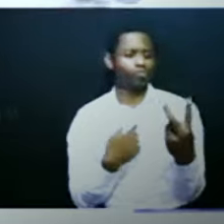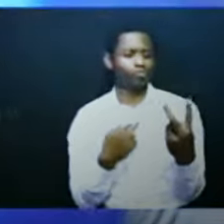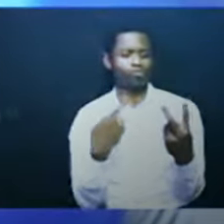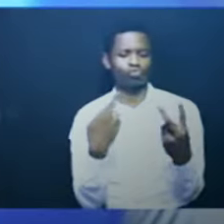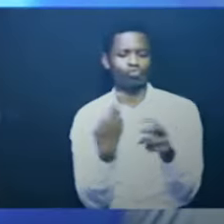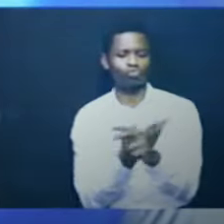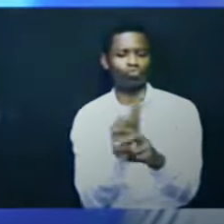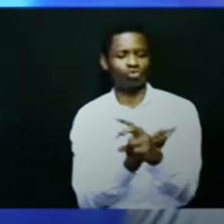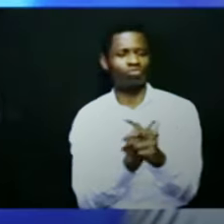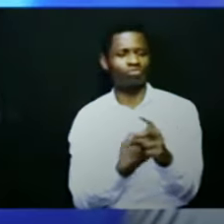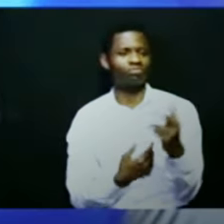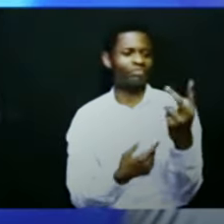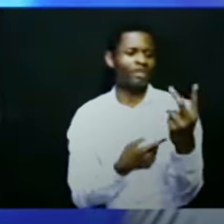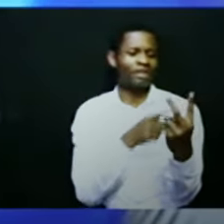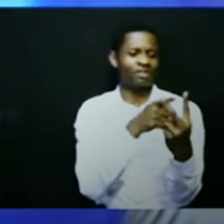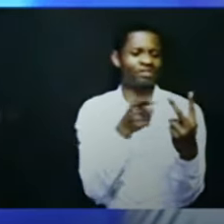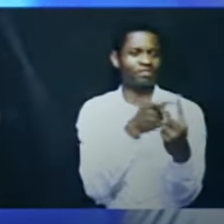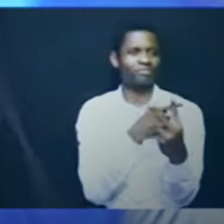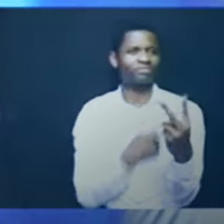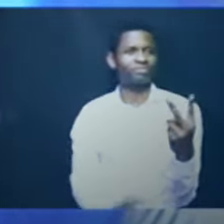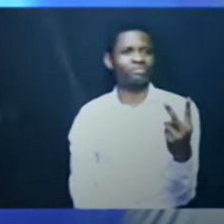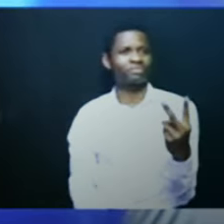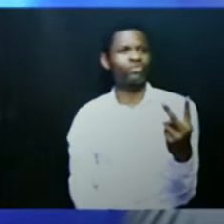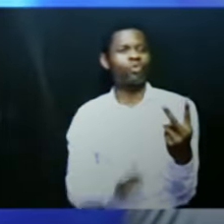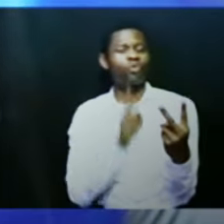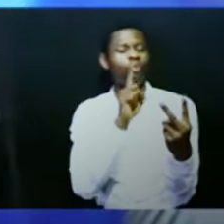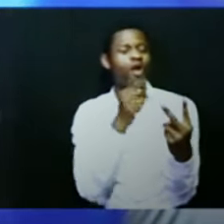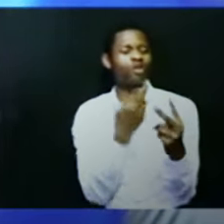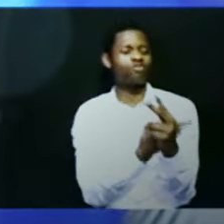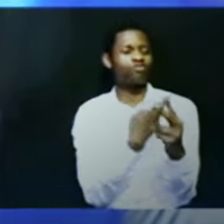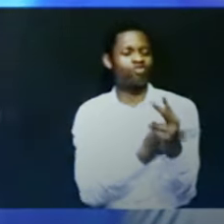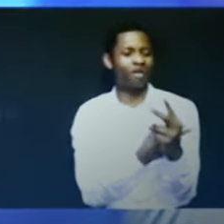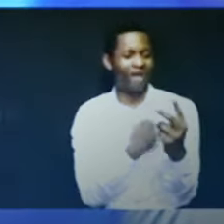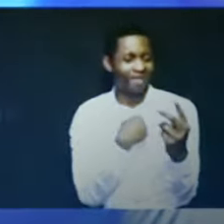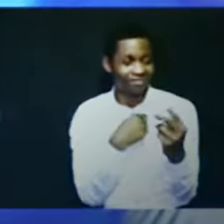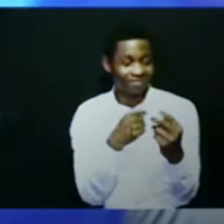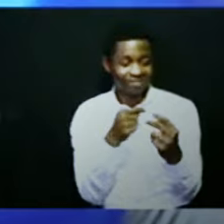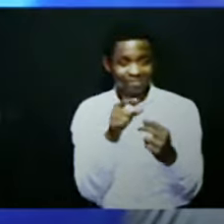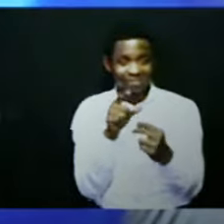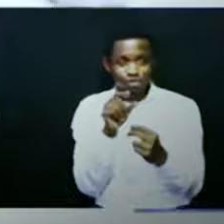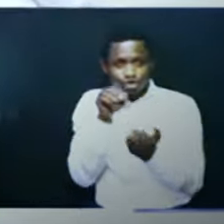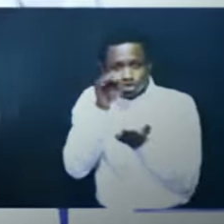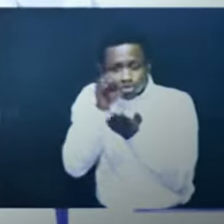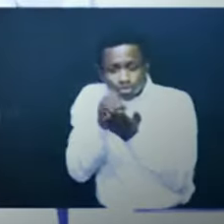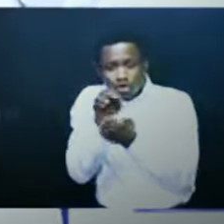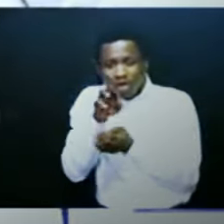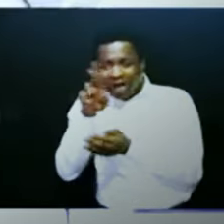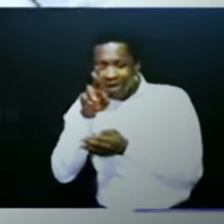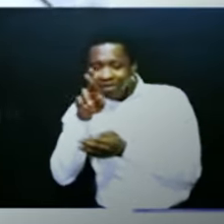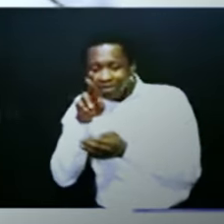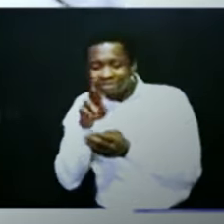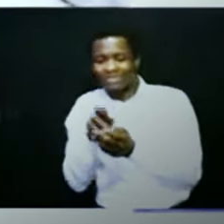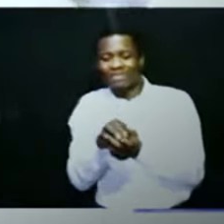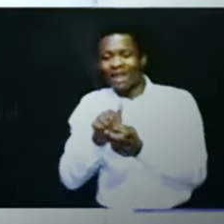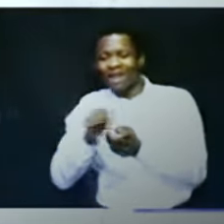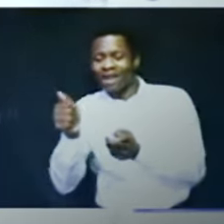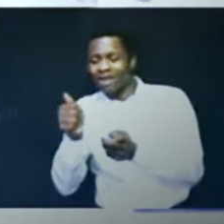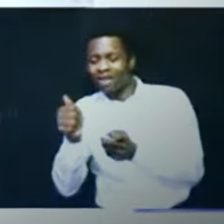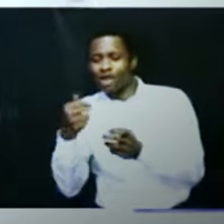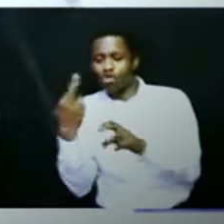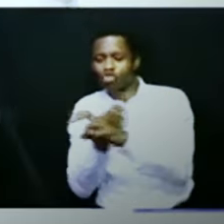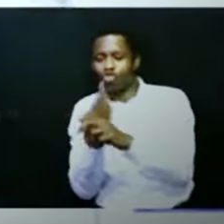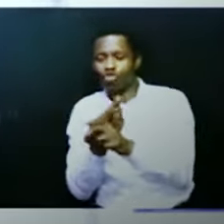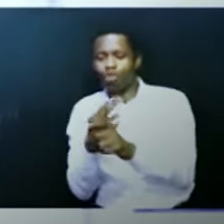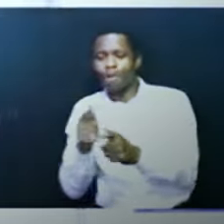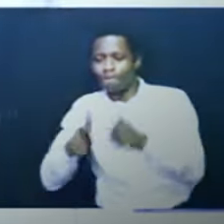making a difference between the rocks by using capital letter R and small letter R. And more time you know, now so we say ba ko